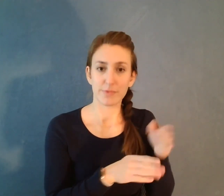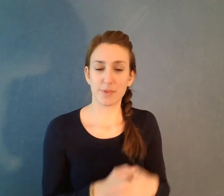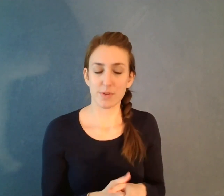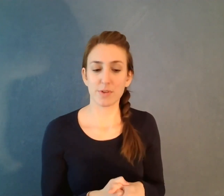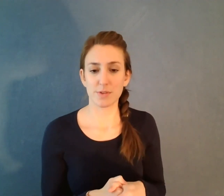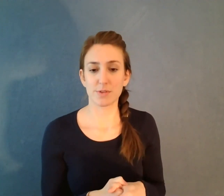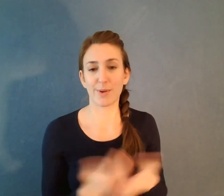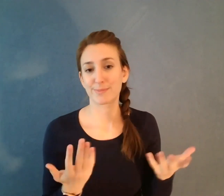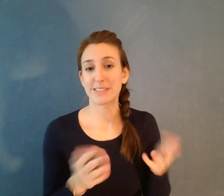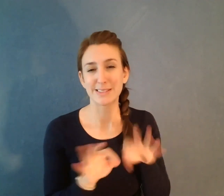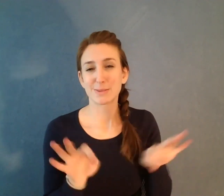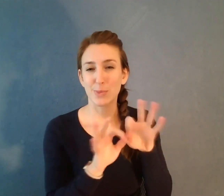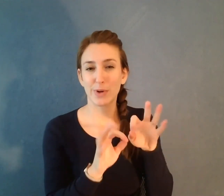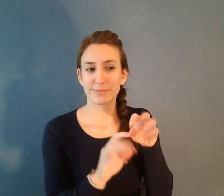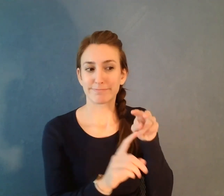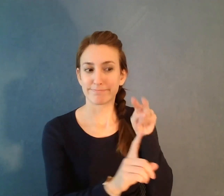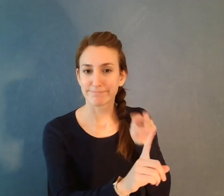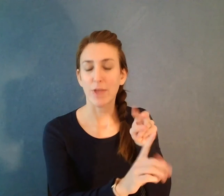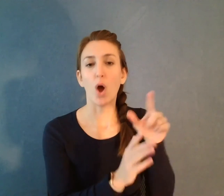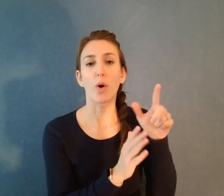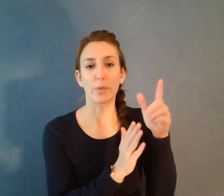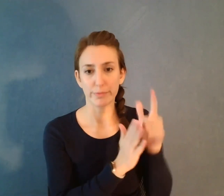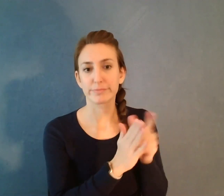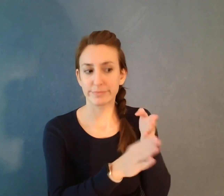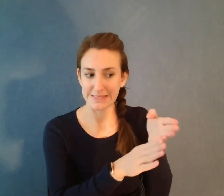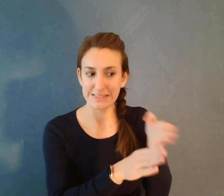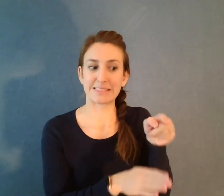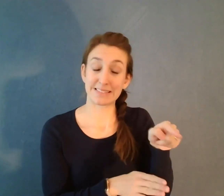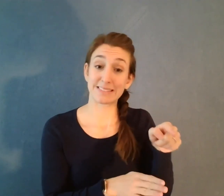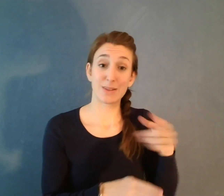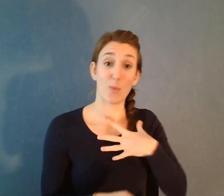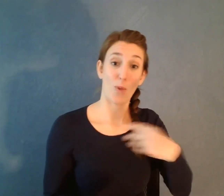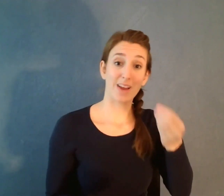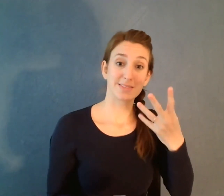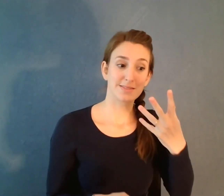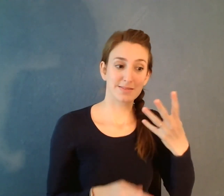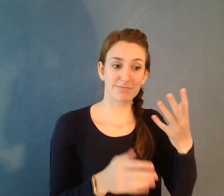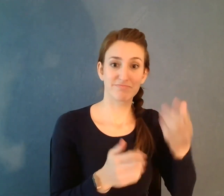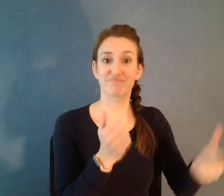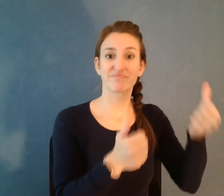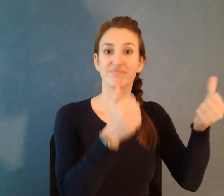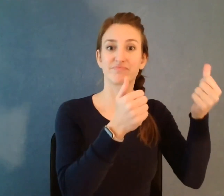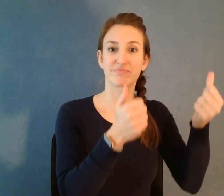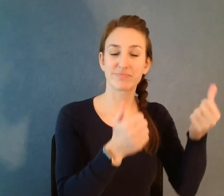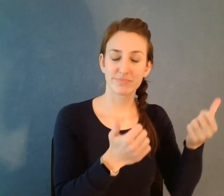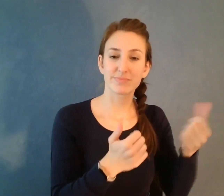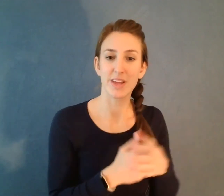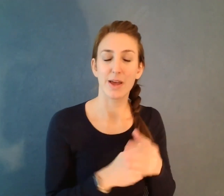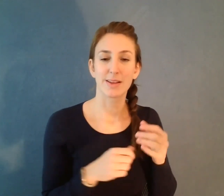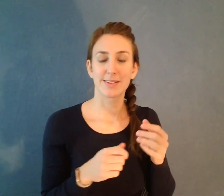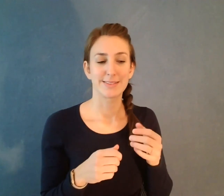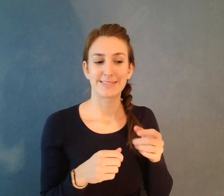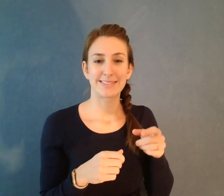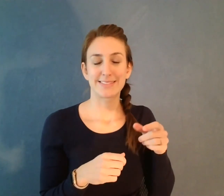white supremacy and shattering that. So it's really important to be in this program and be in these positions where we